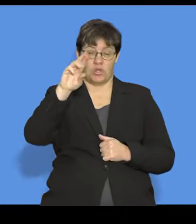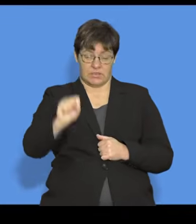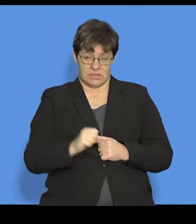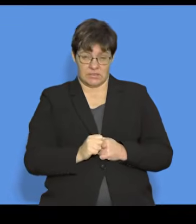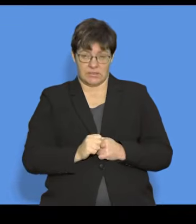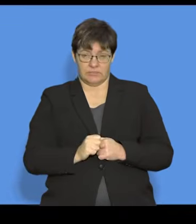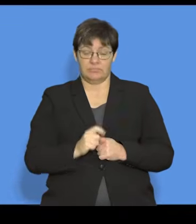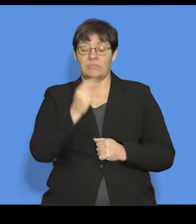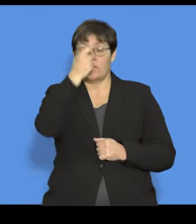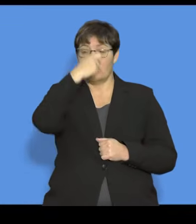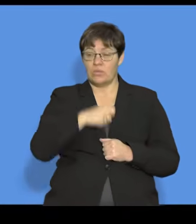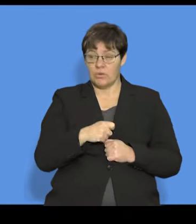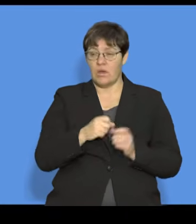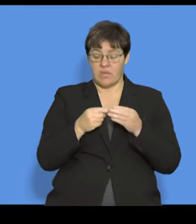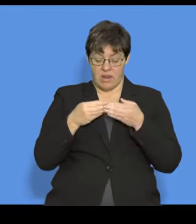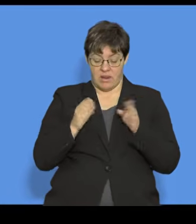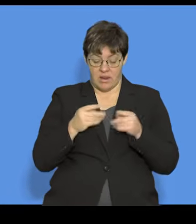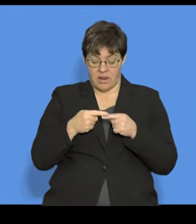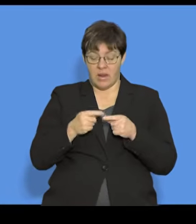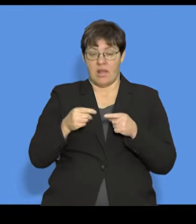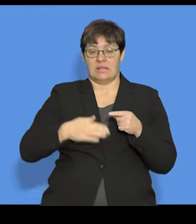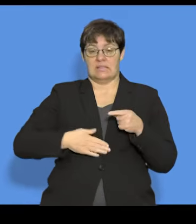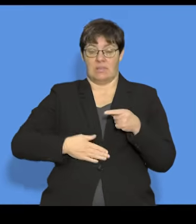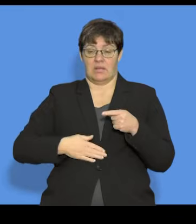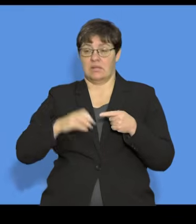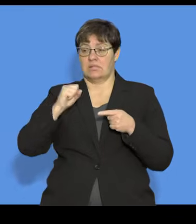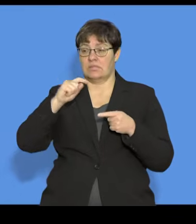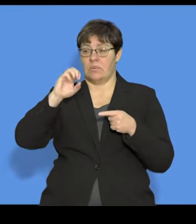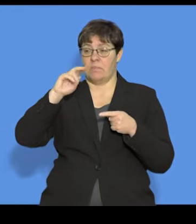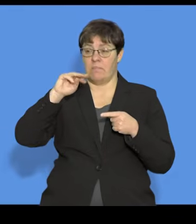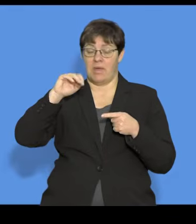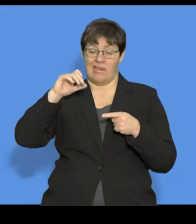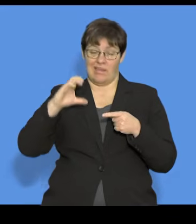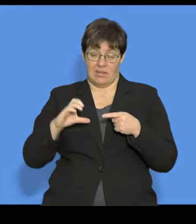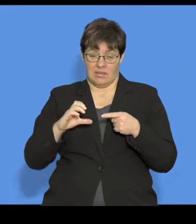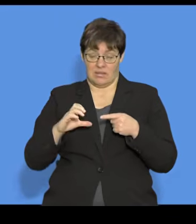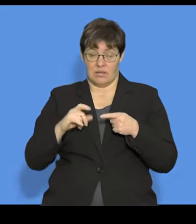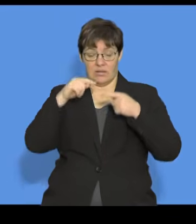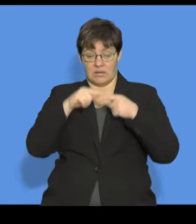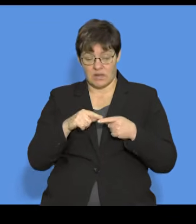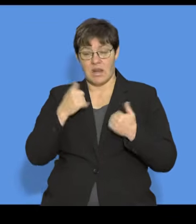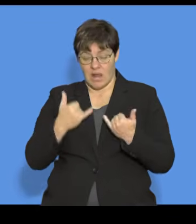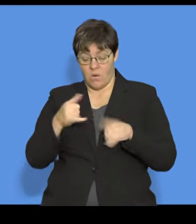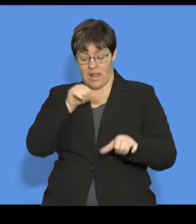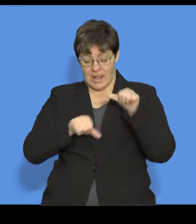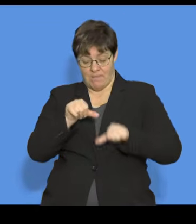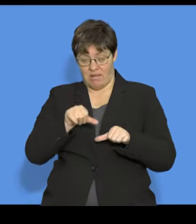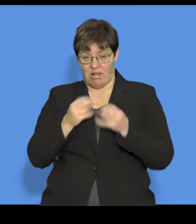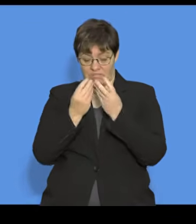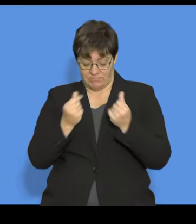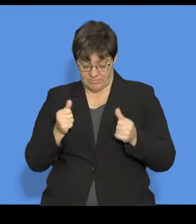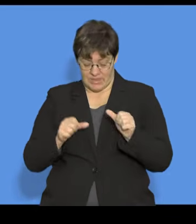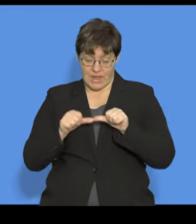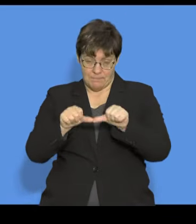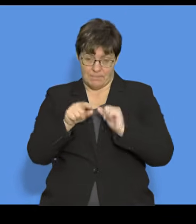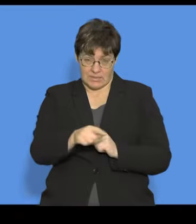an important organ called the stomach. It is in the stomach that the process of chemical digestion continues.